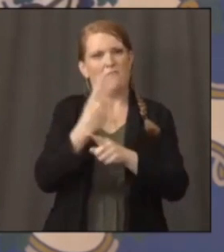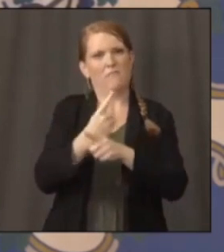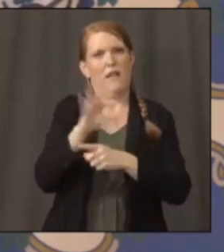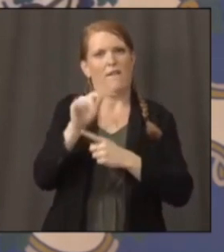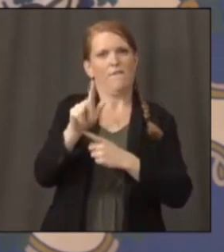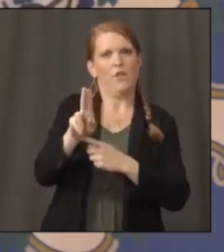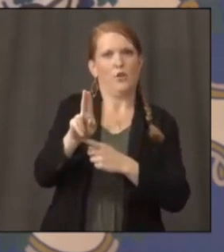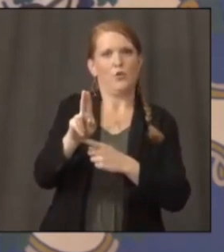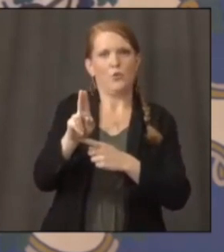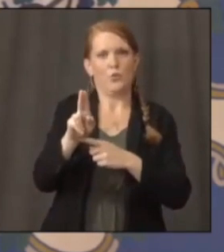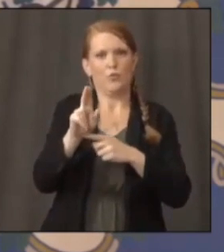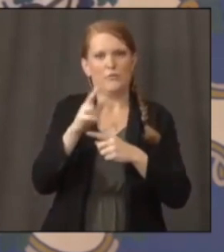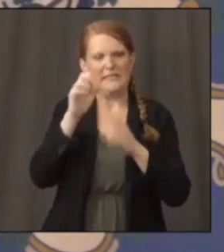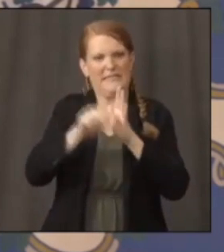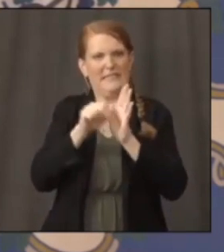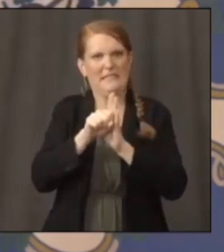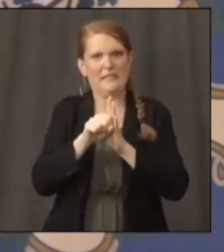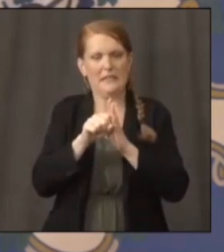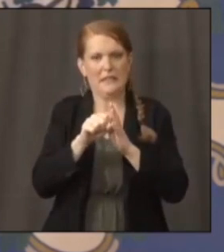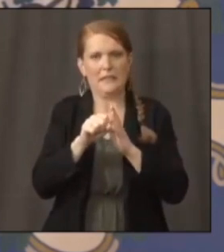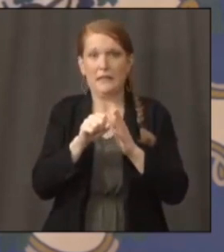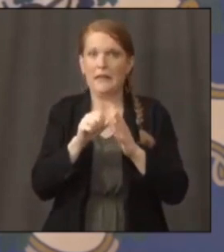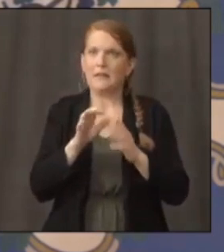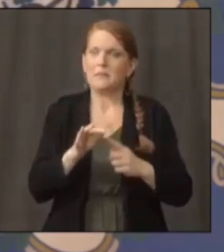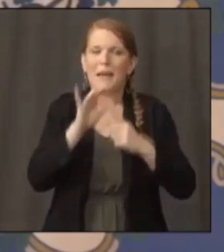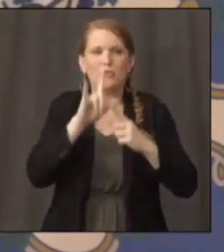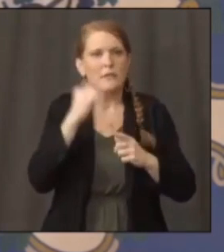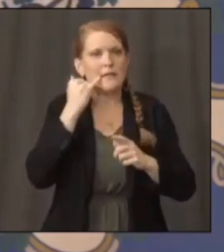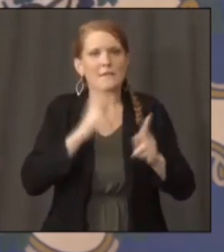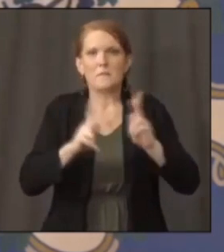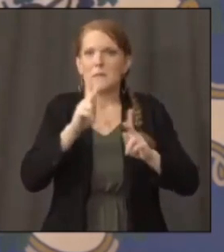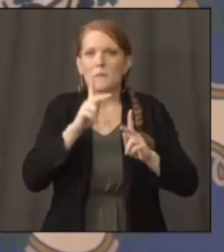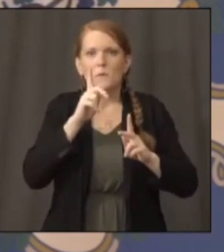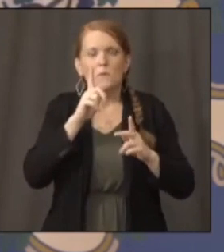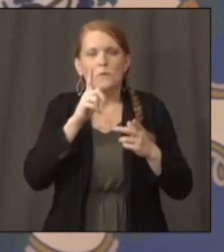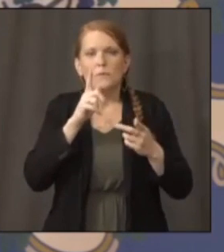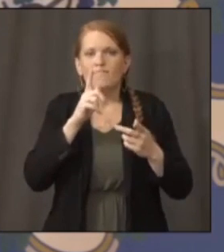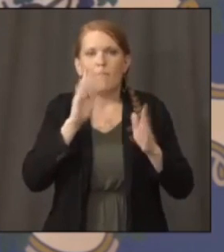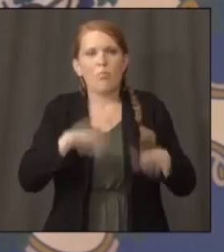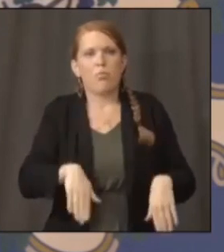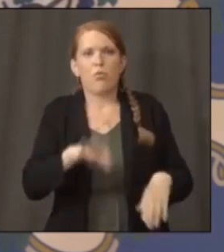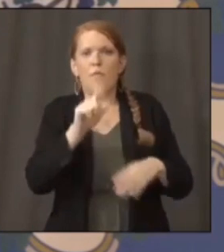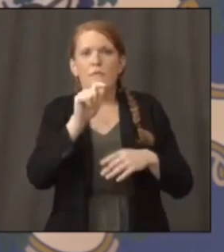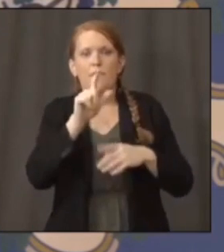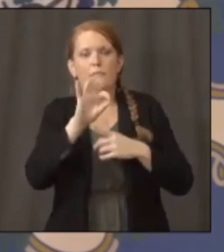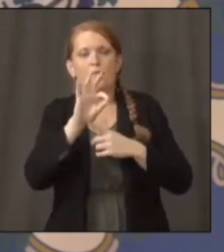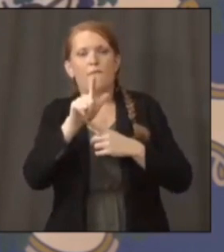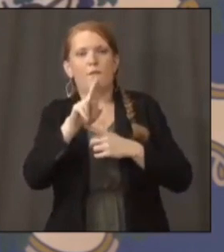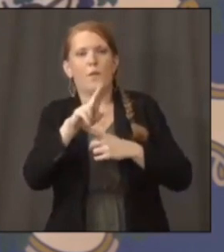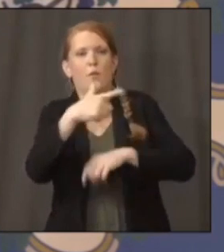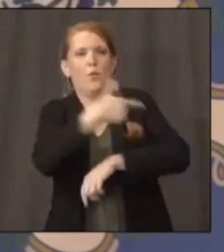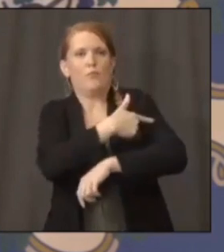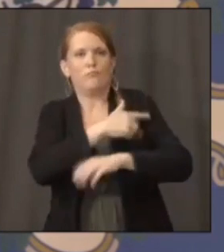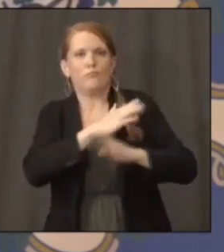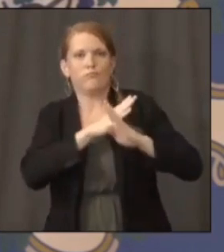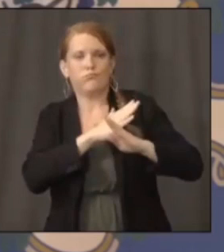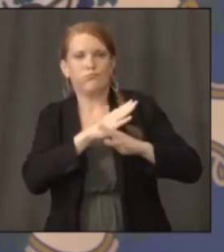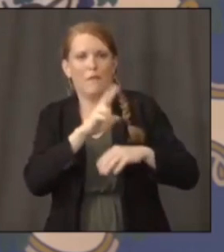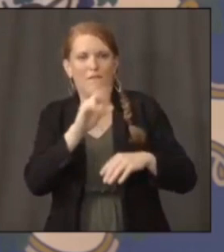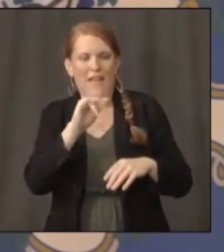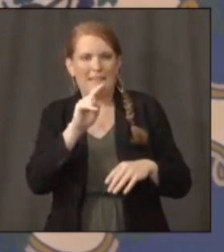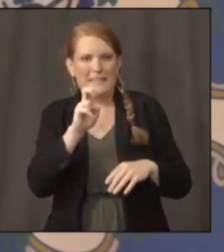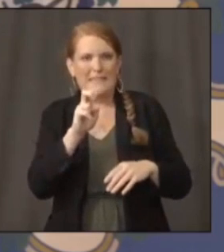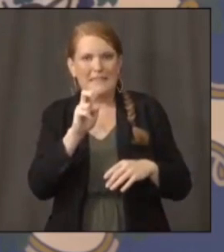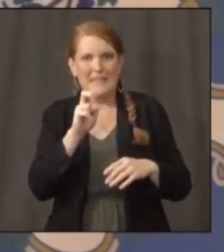vaccine, which I think is so important, especially this year, because flu symptoms and COVID symptoms are very